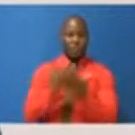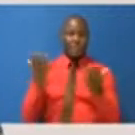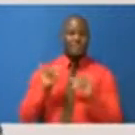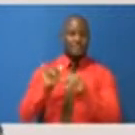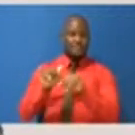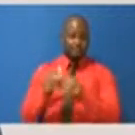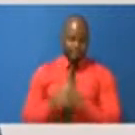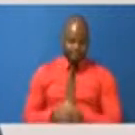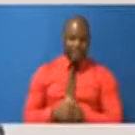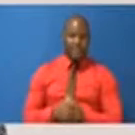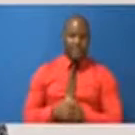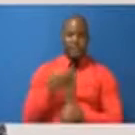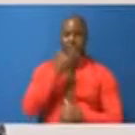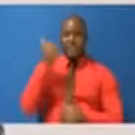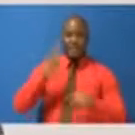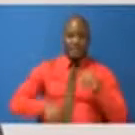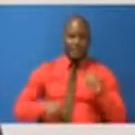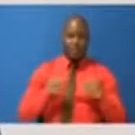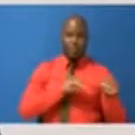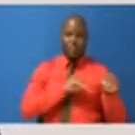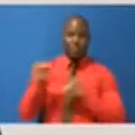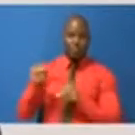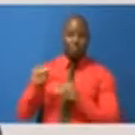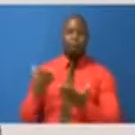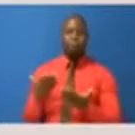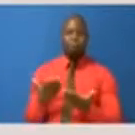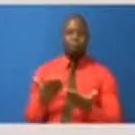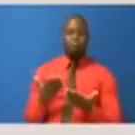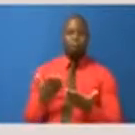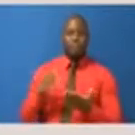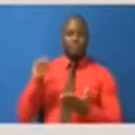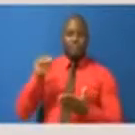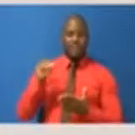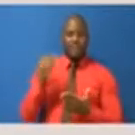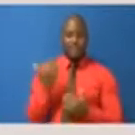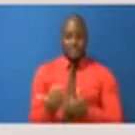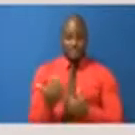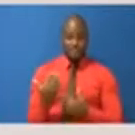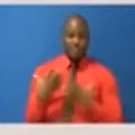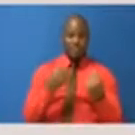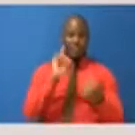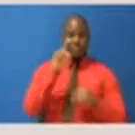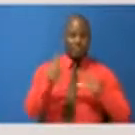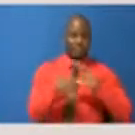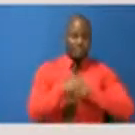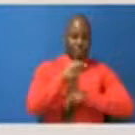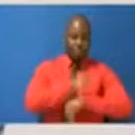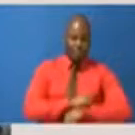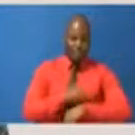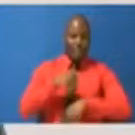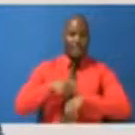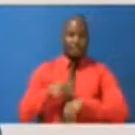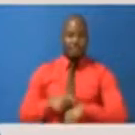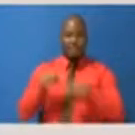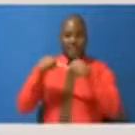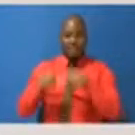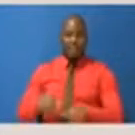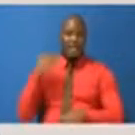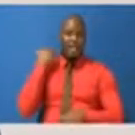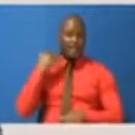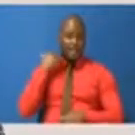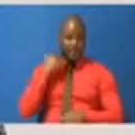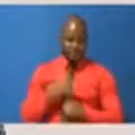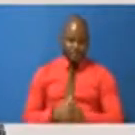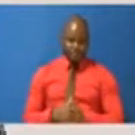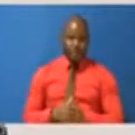stay is much better than crossing across to take a child to nairobi primary school where they when they live in the door